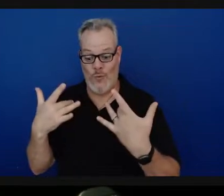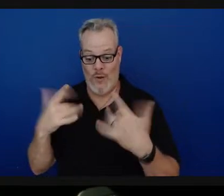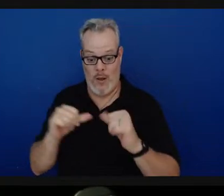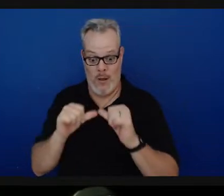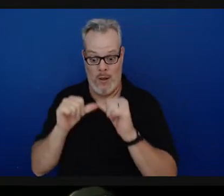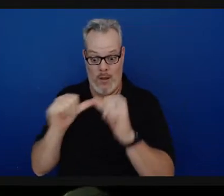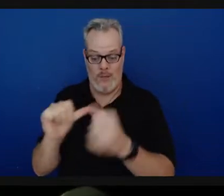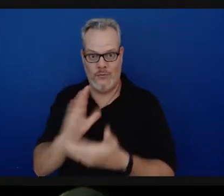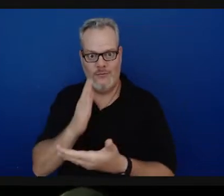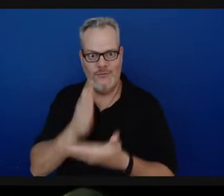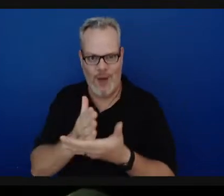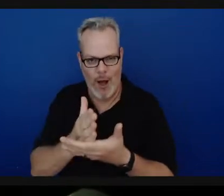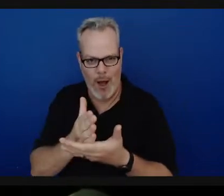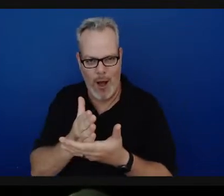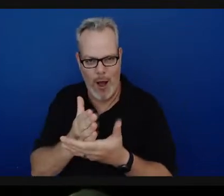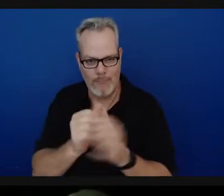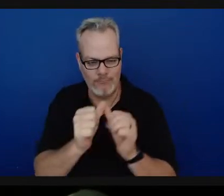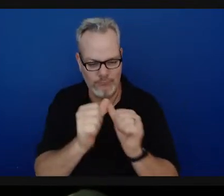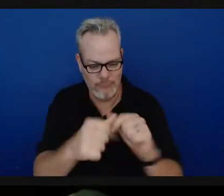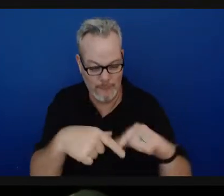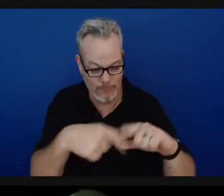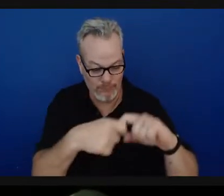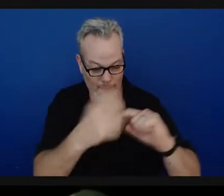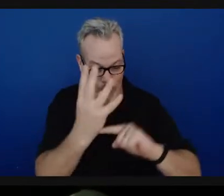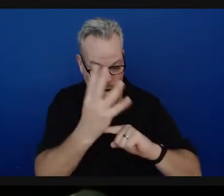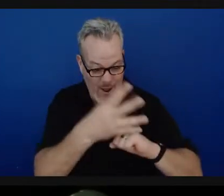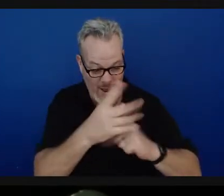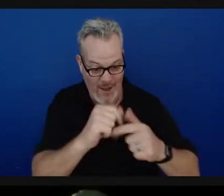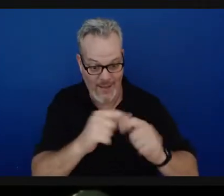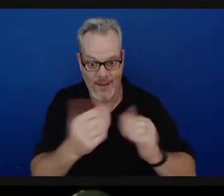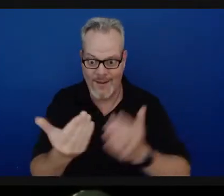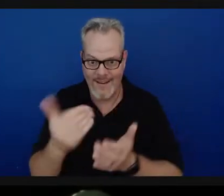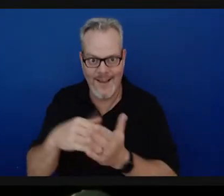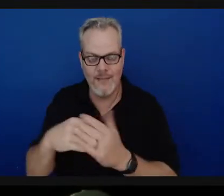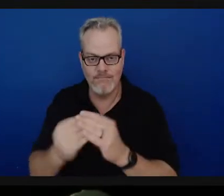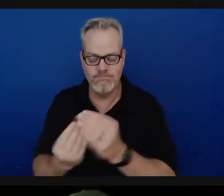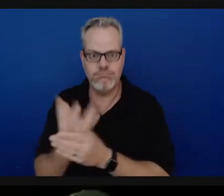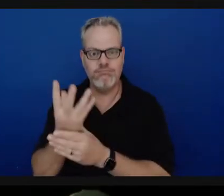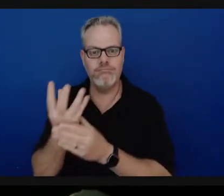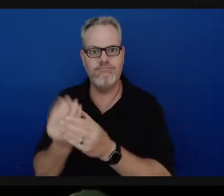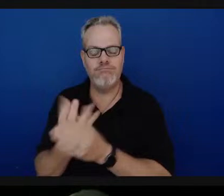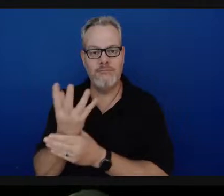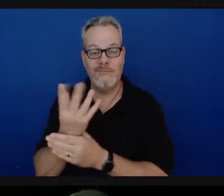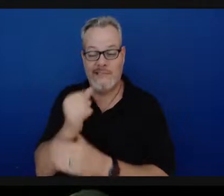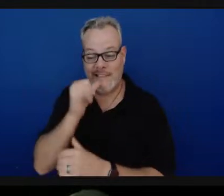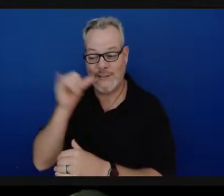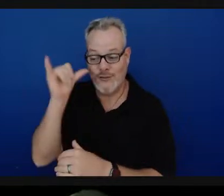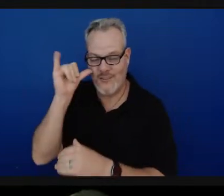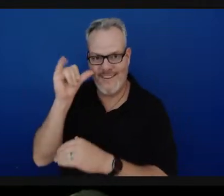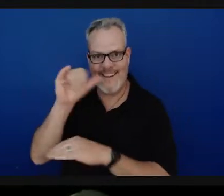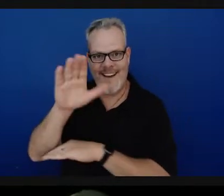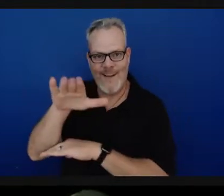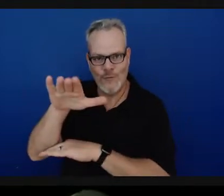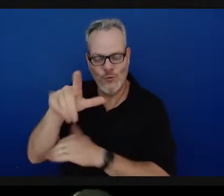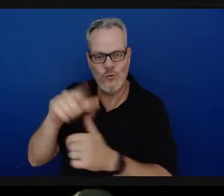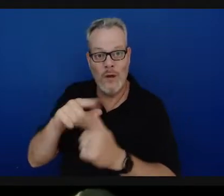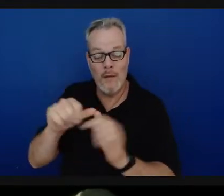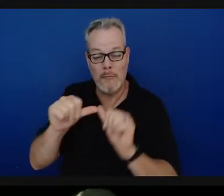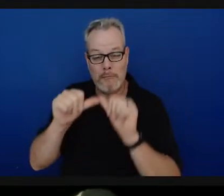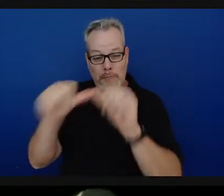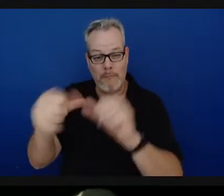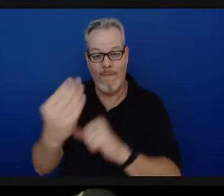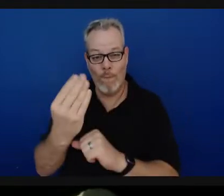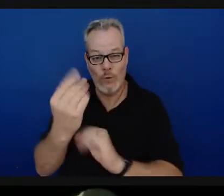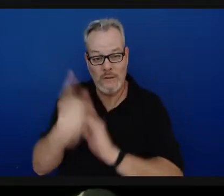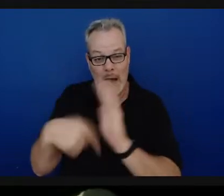5th episode just yesterday afternoon. It lasted about 14 hours and paused this morning before sunrise after